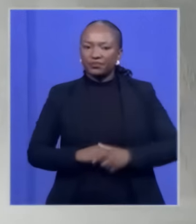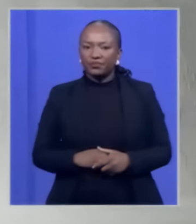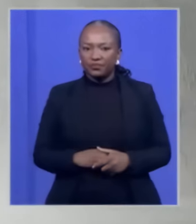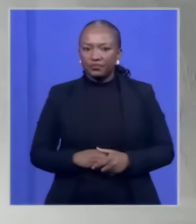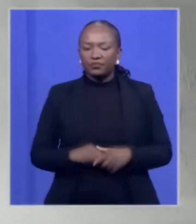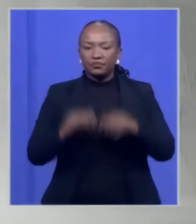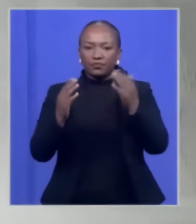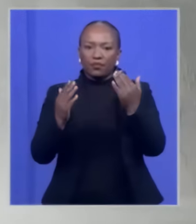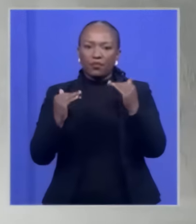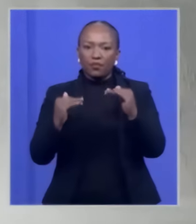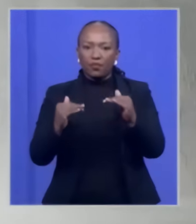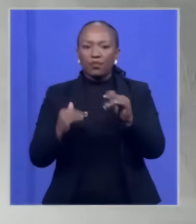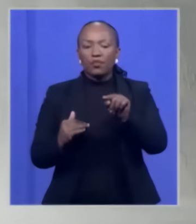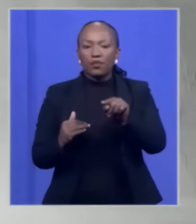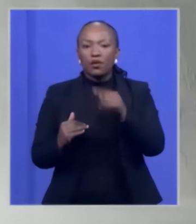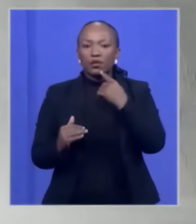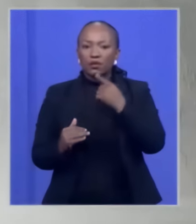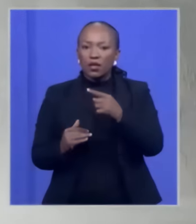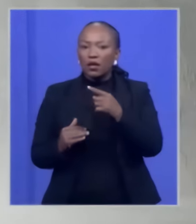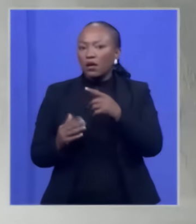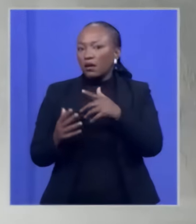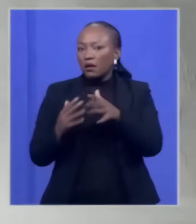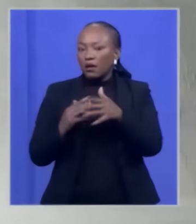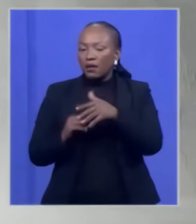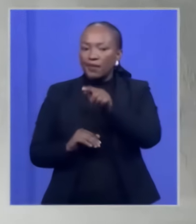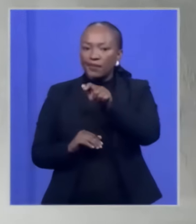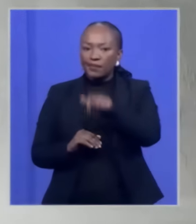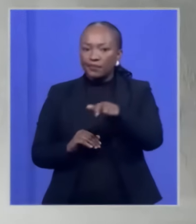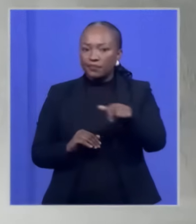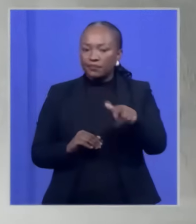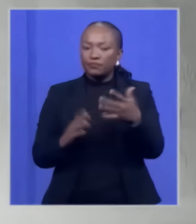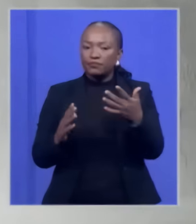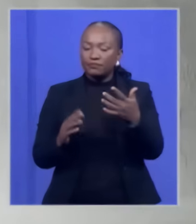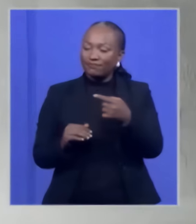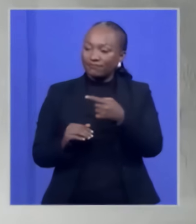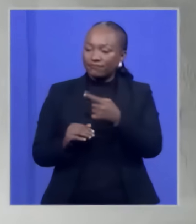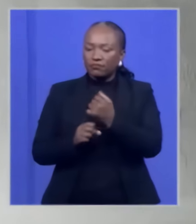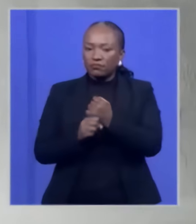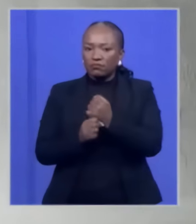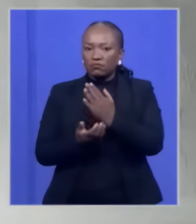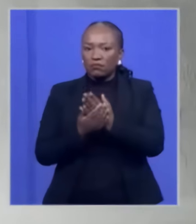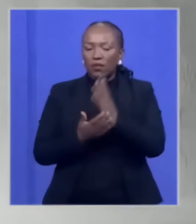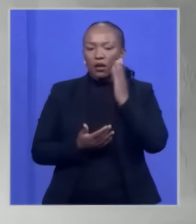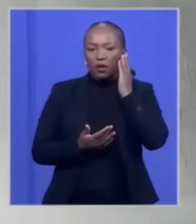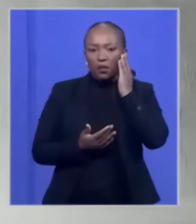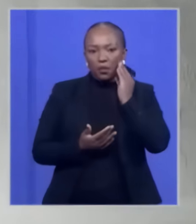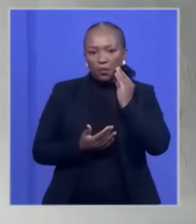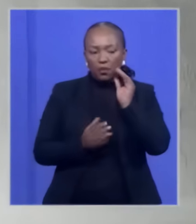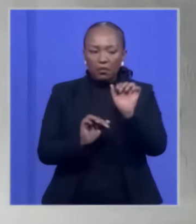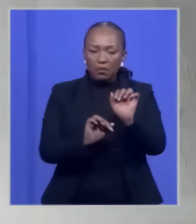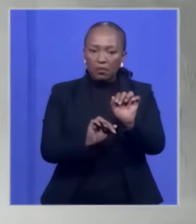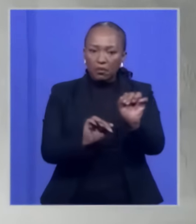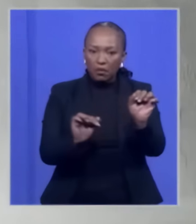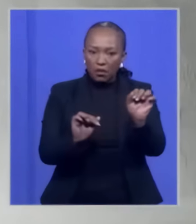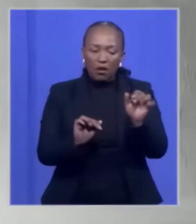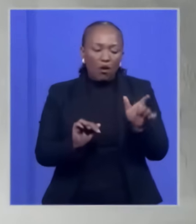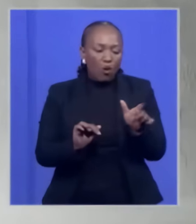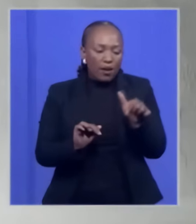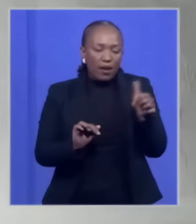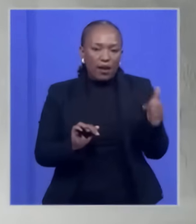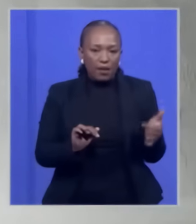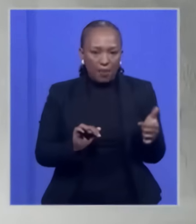Keshe yena o re motho yo mongwe le yo mongwe o swanetše go kgonthišiša gore motšofe wa gagwe goba wa moagišane